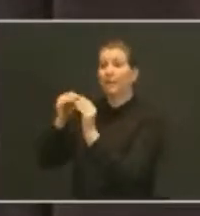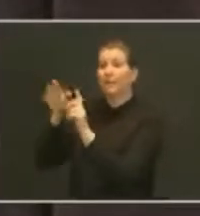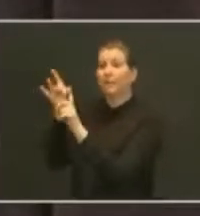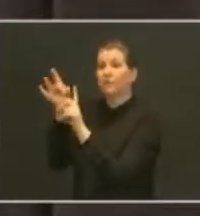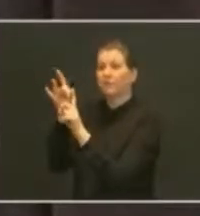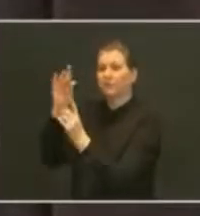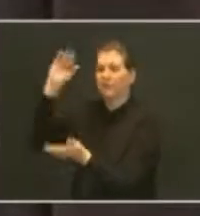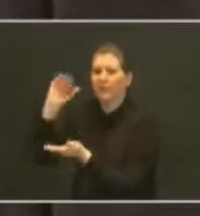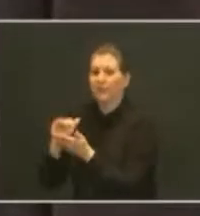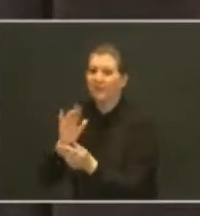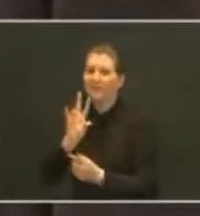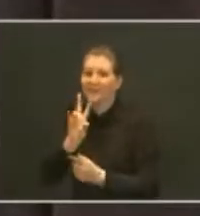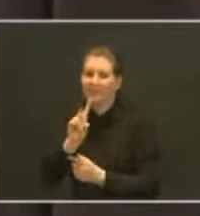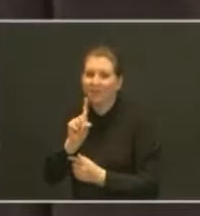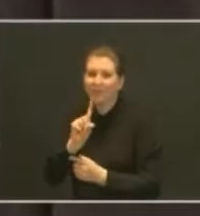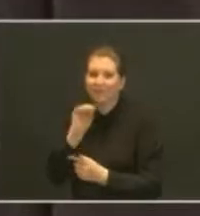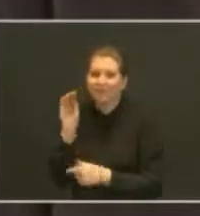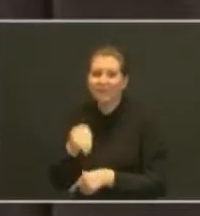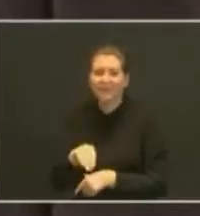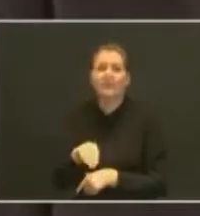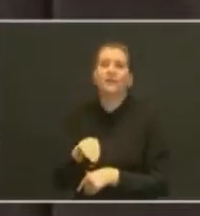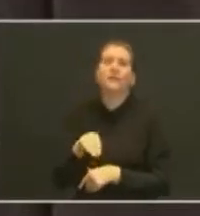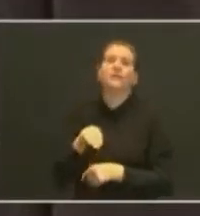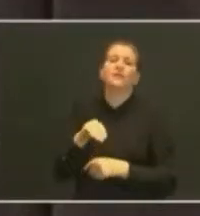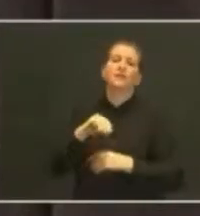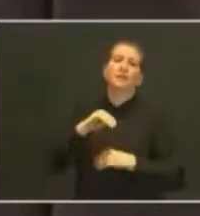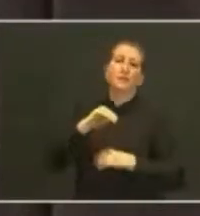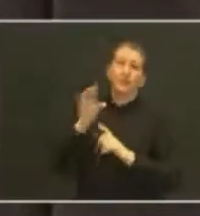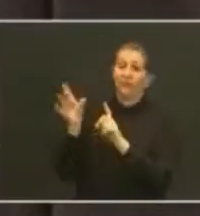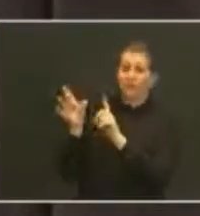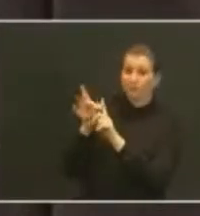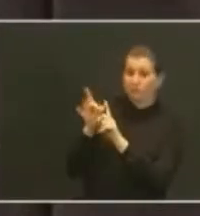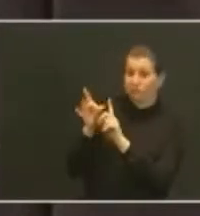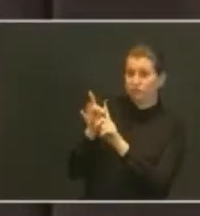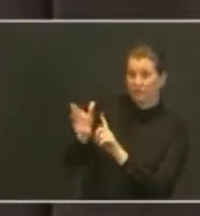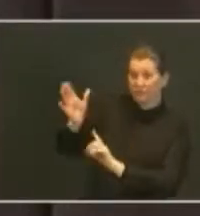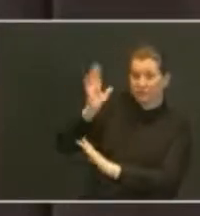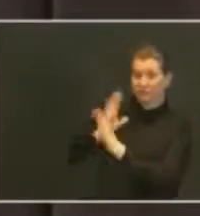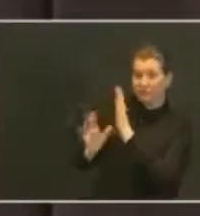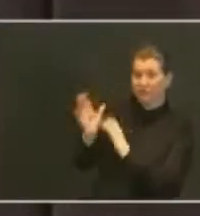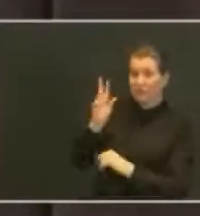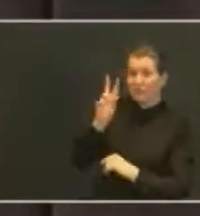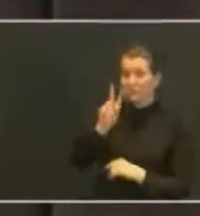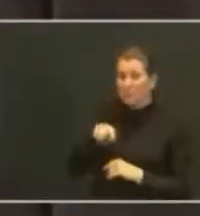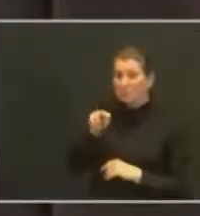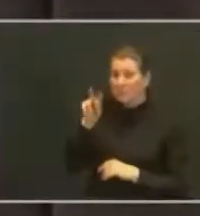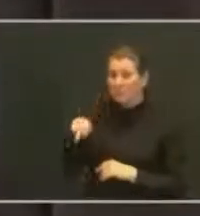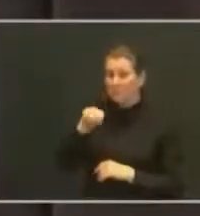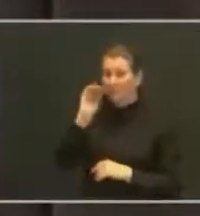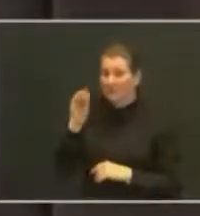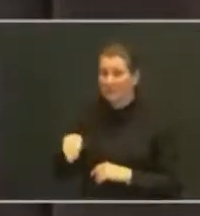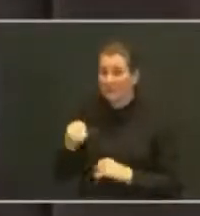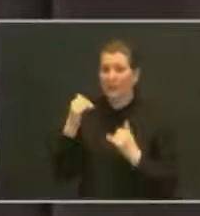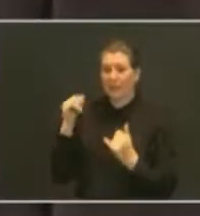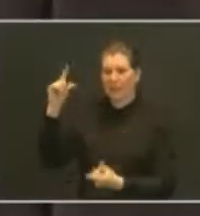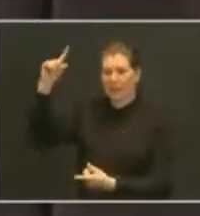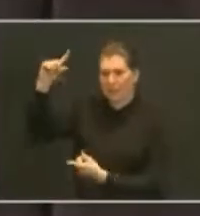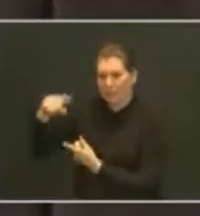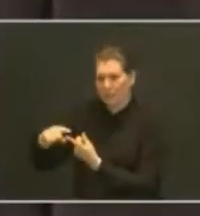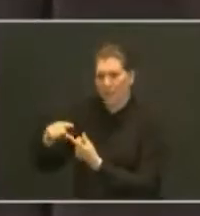71%. And our test positivity has fallen from 22% to